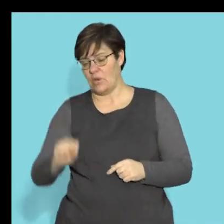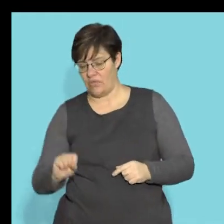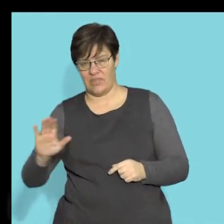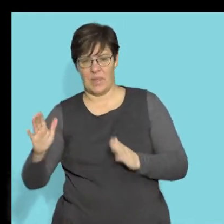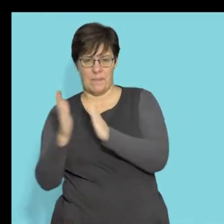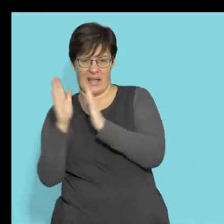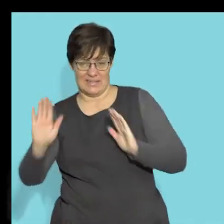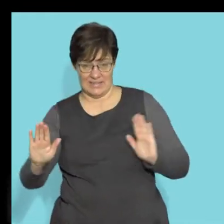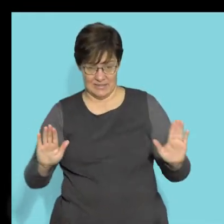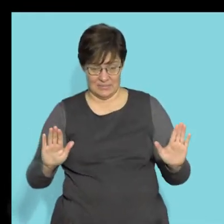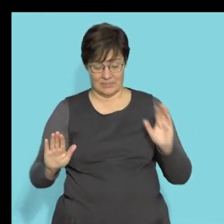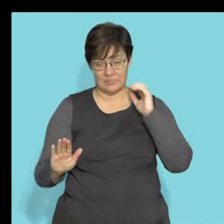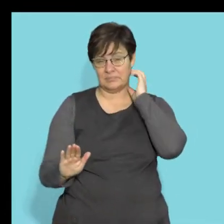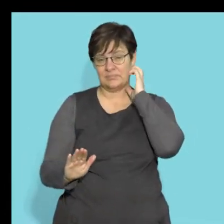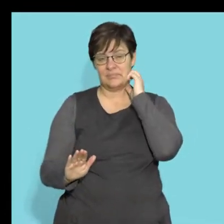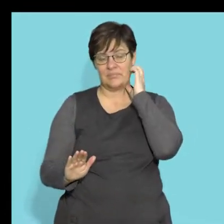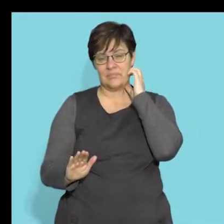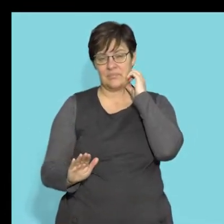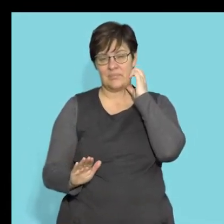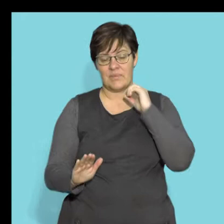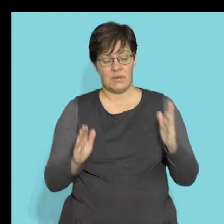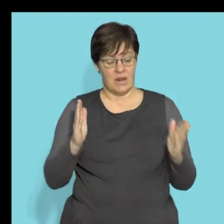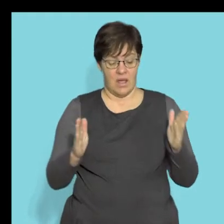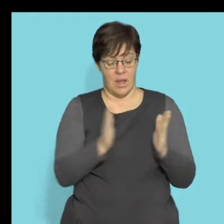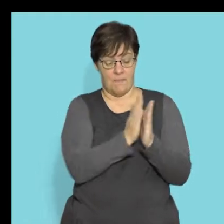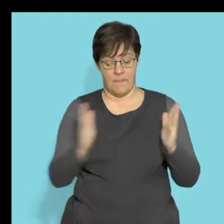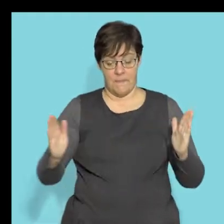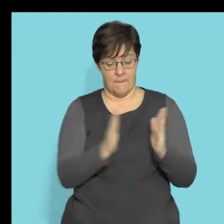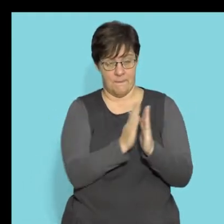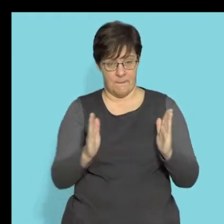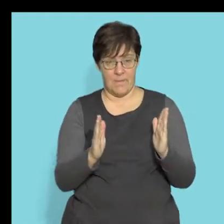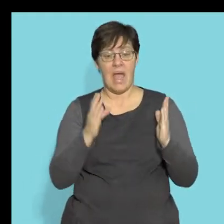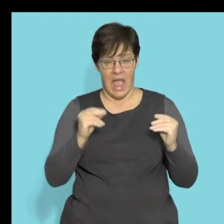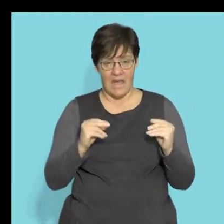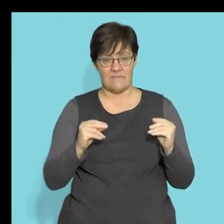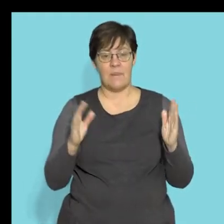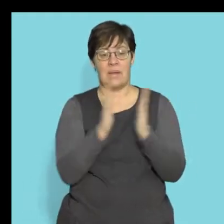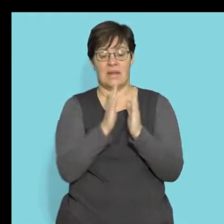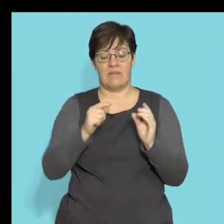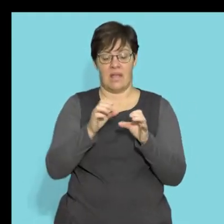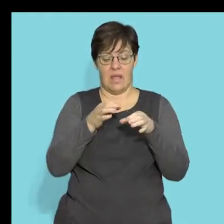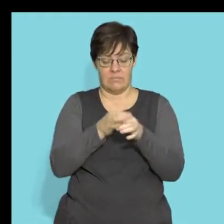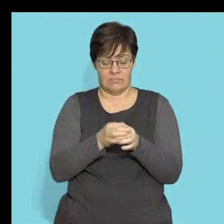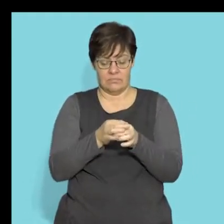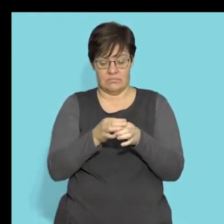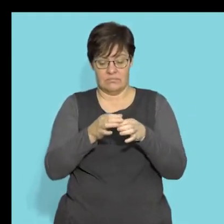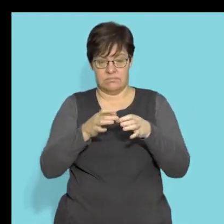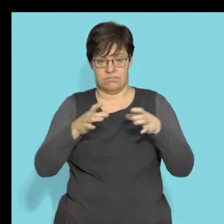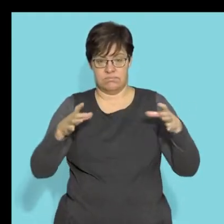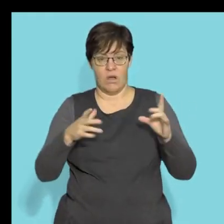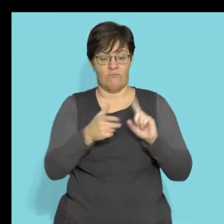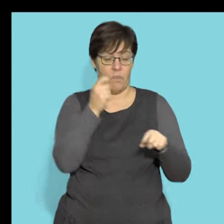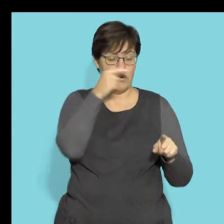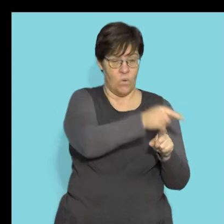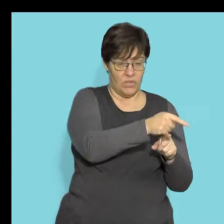a magnet, and the south end of a magnet. And we know that between these two, there is a magnetic field